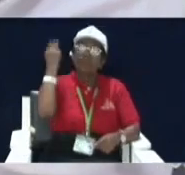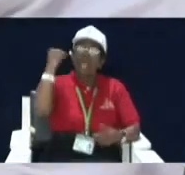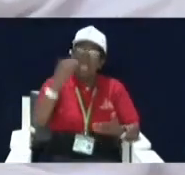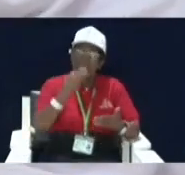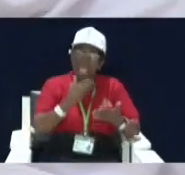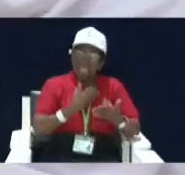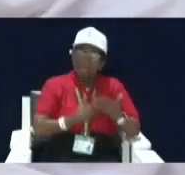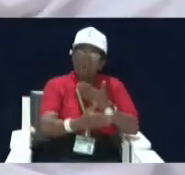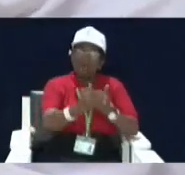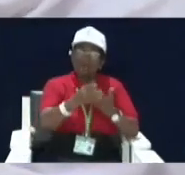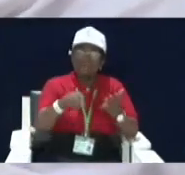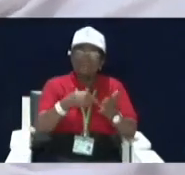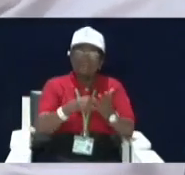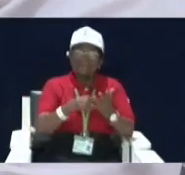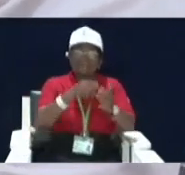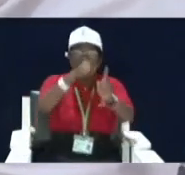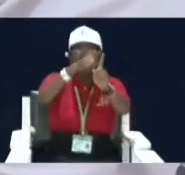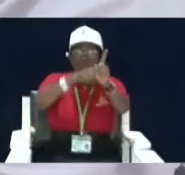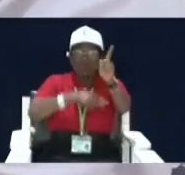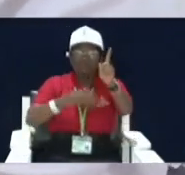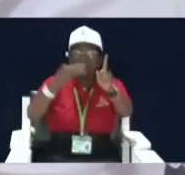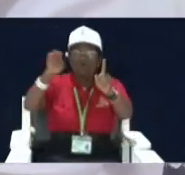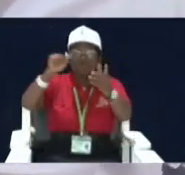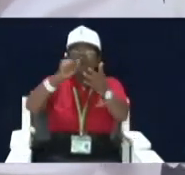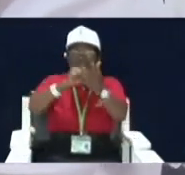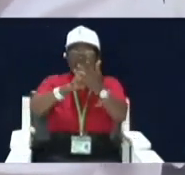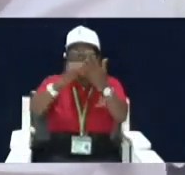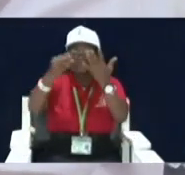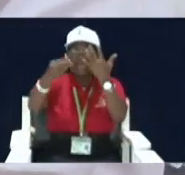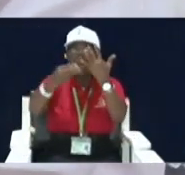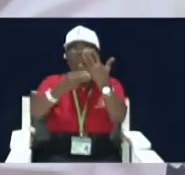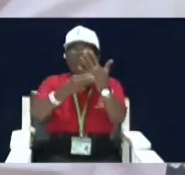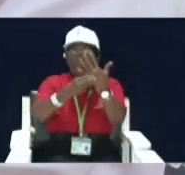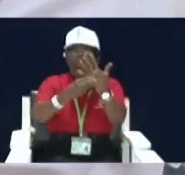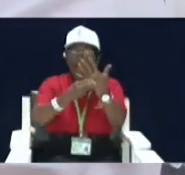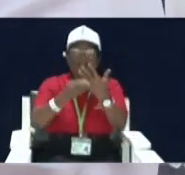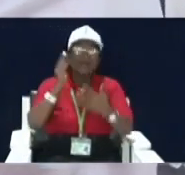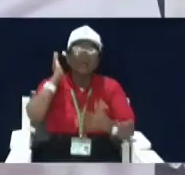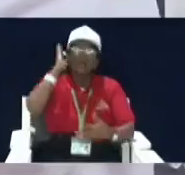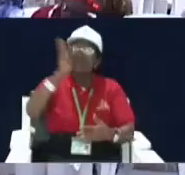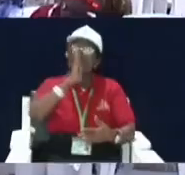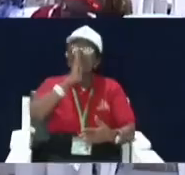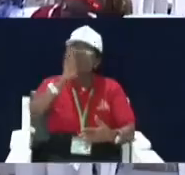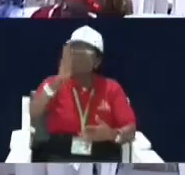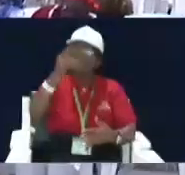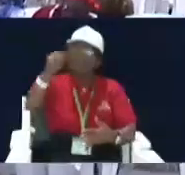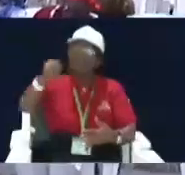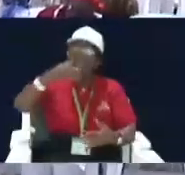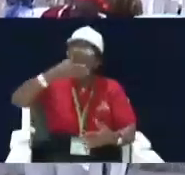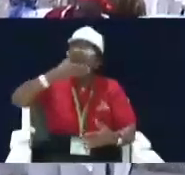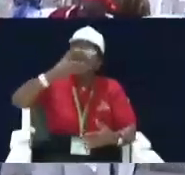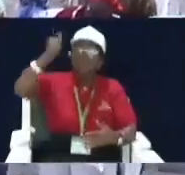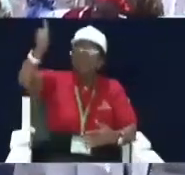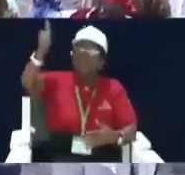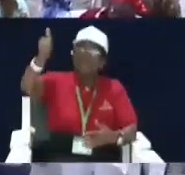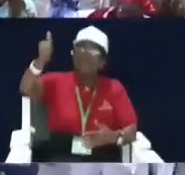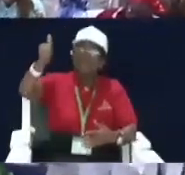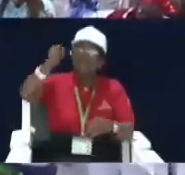this month of September will be the best month you have ever known.